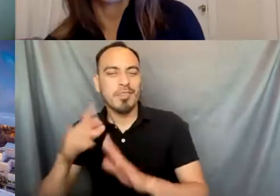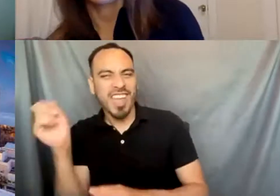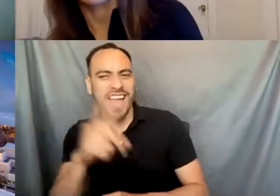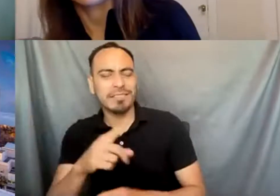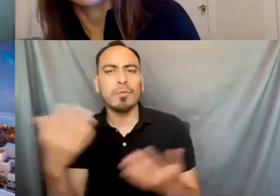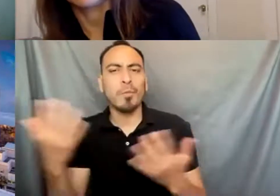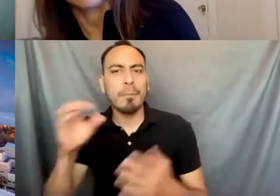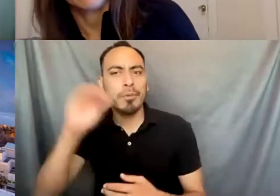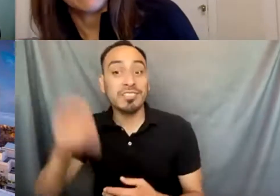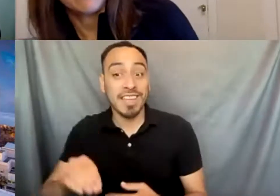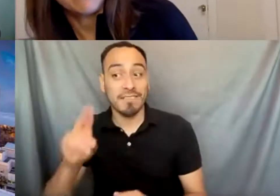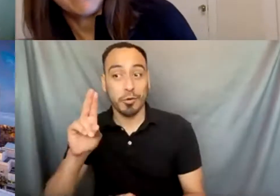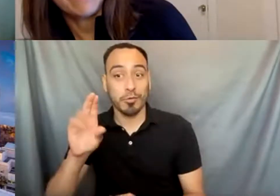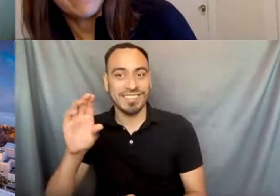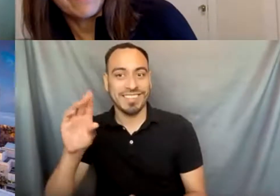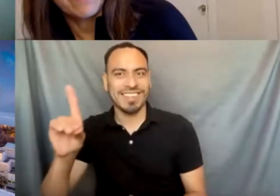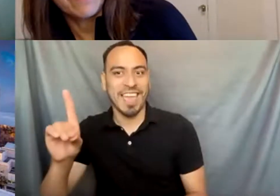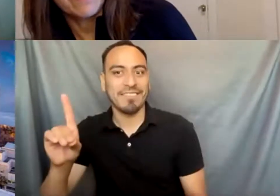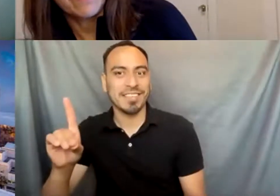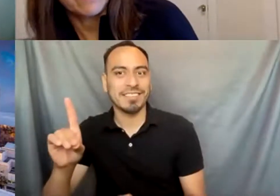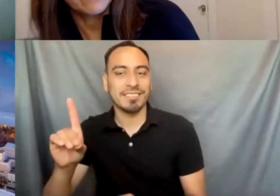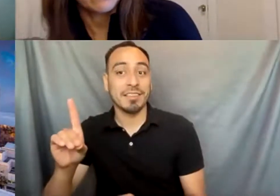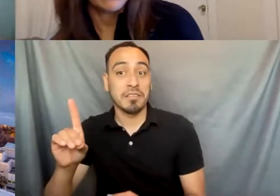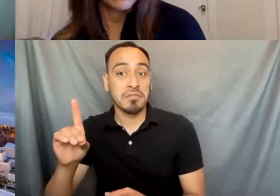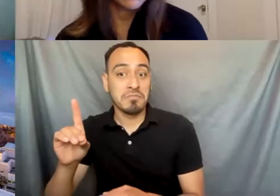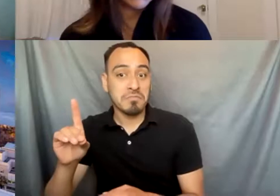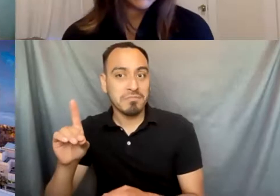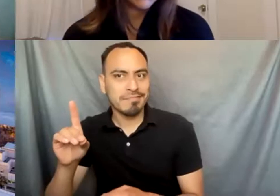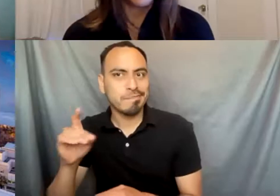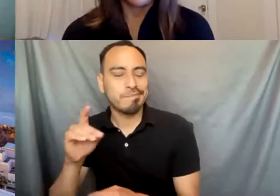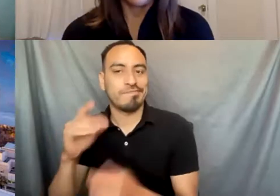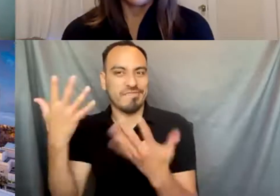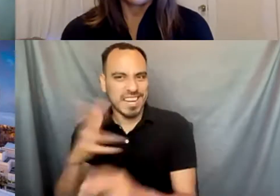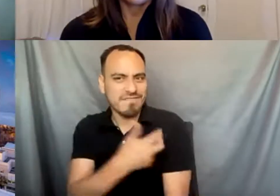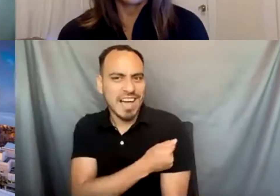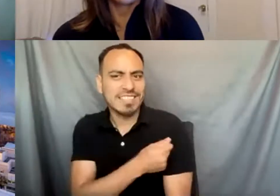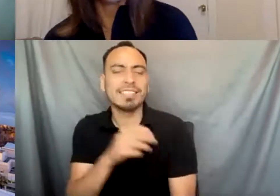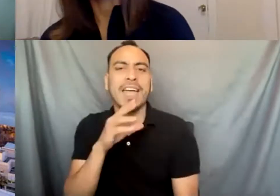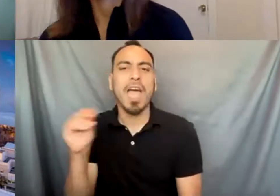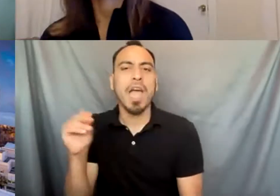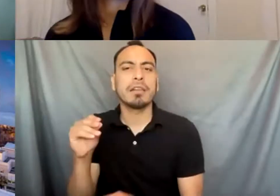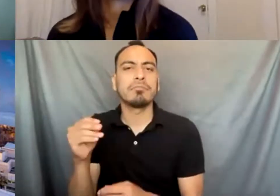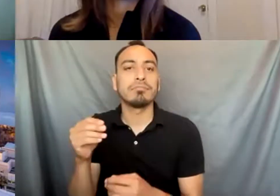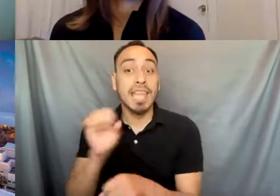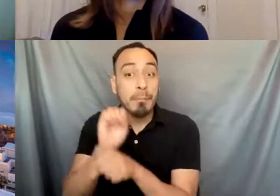employees are fully vaccinated? And what is the percentage of Sacramento County employees? are fully